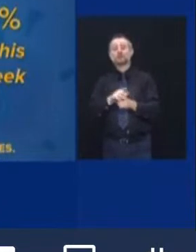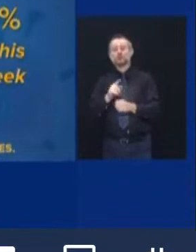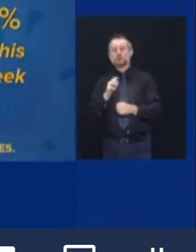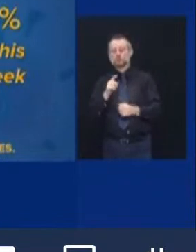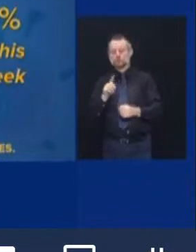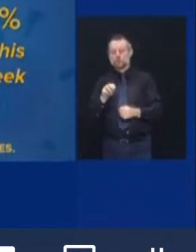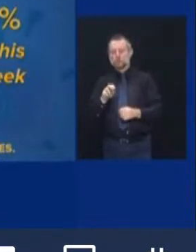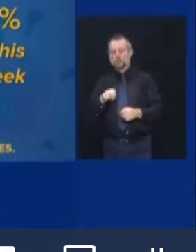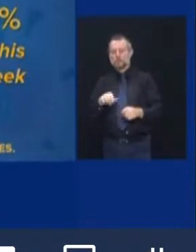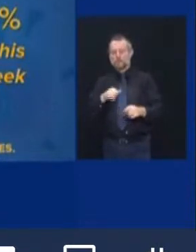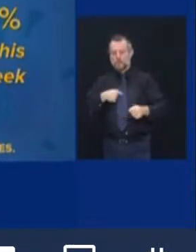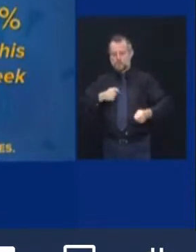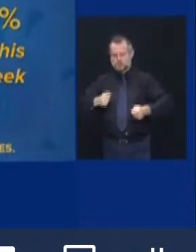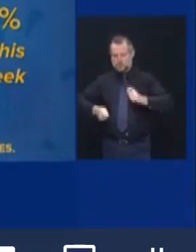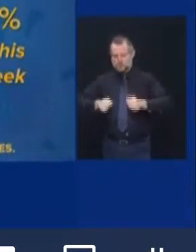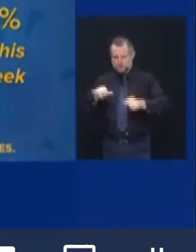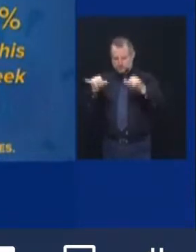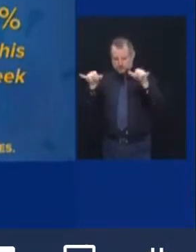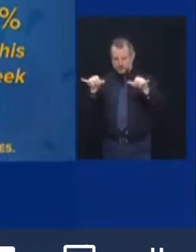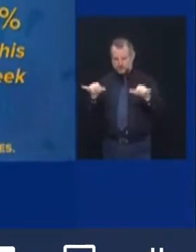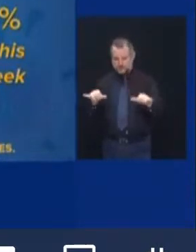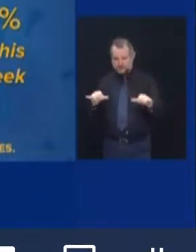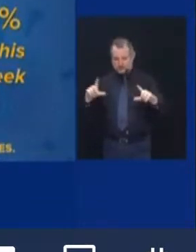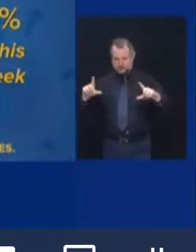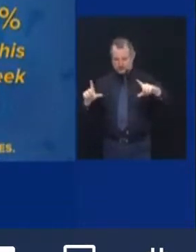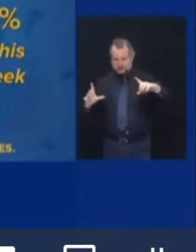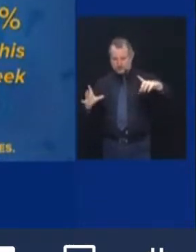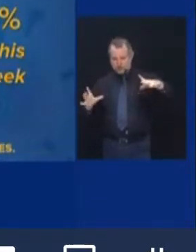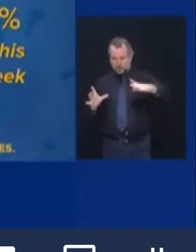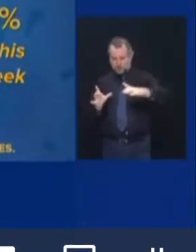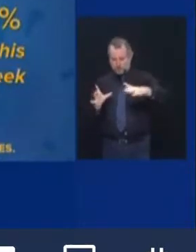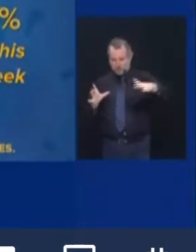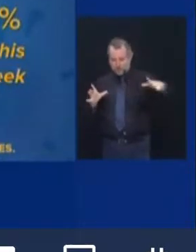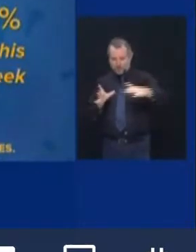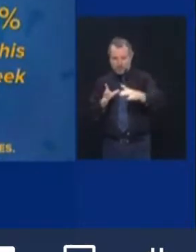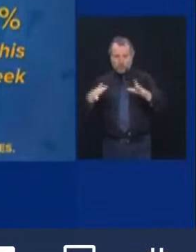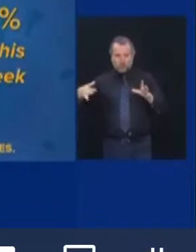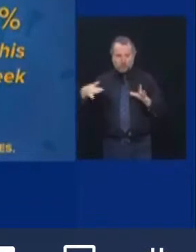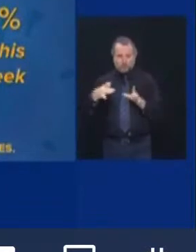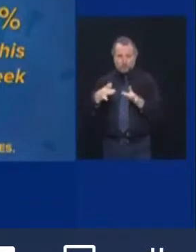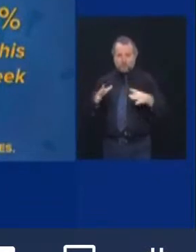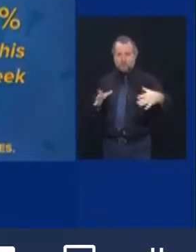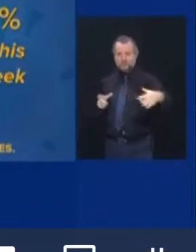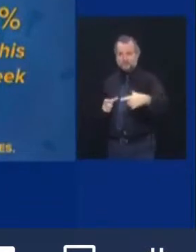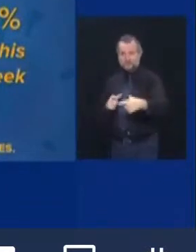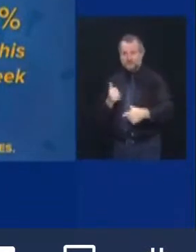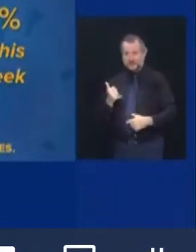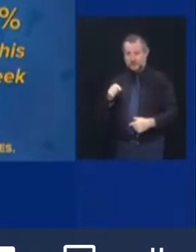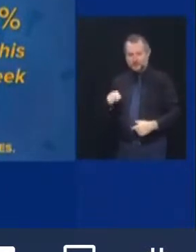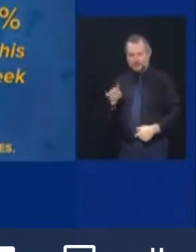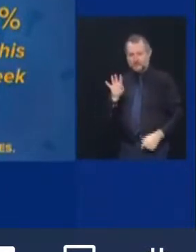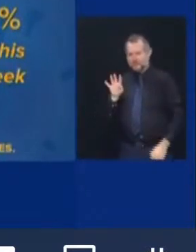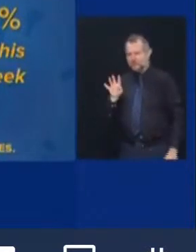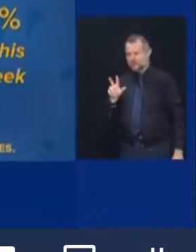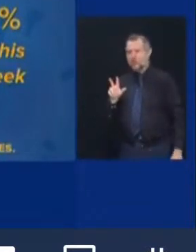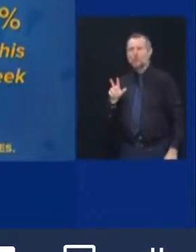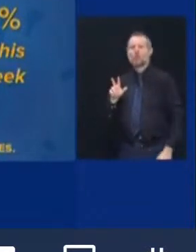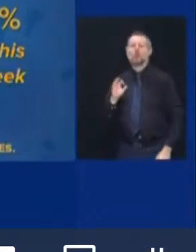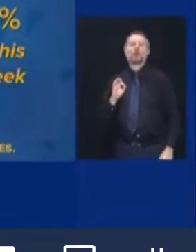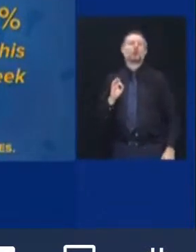the parameters of the zone. If you're at 0.4, frankly, you're in good shape,